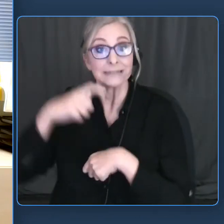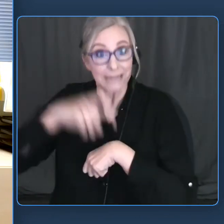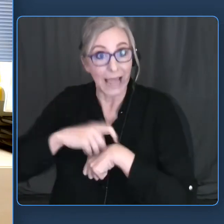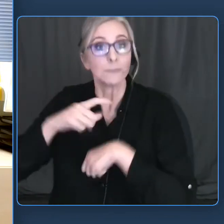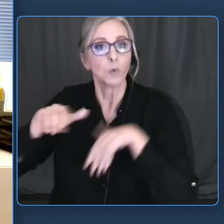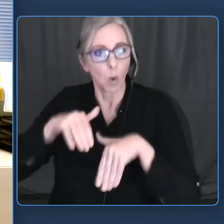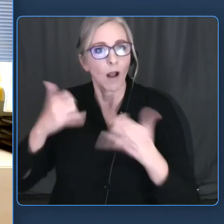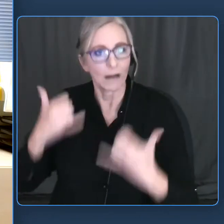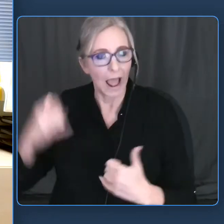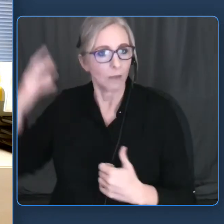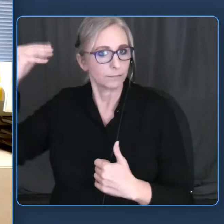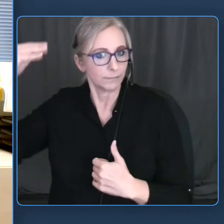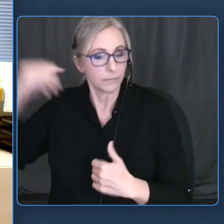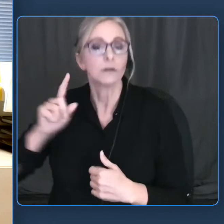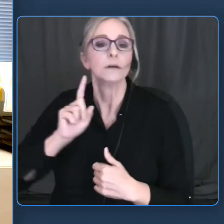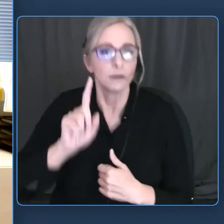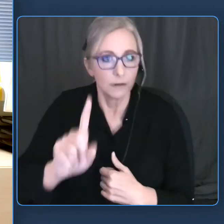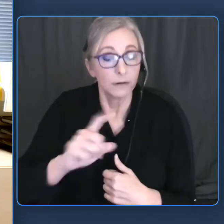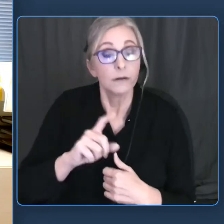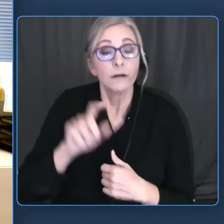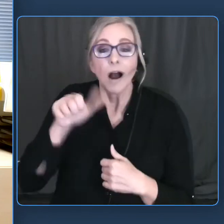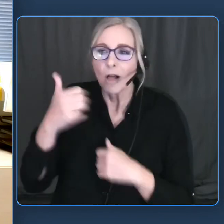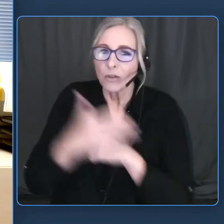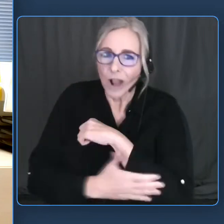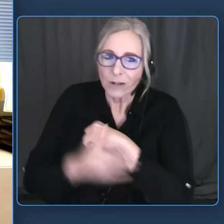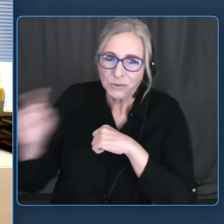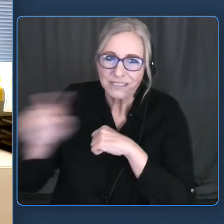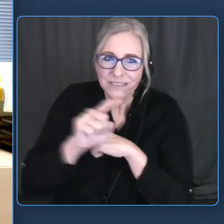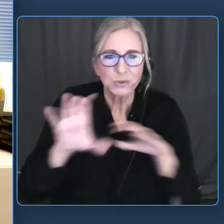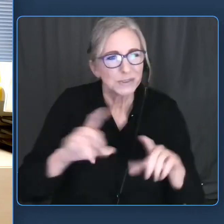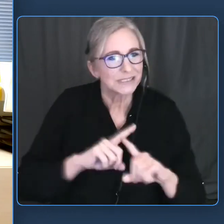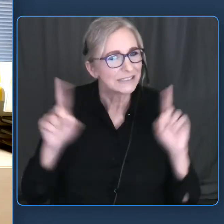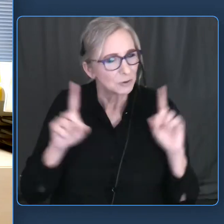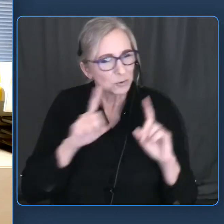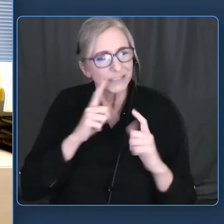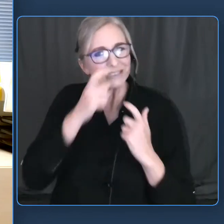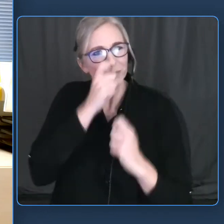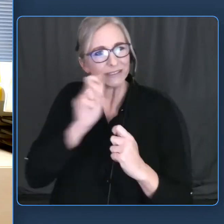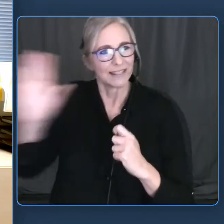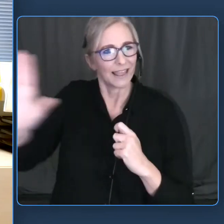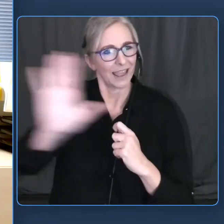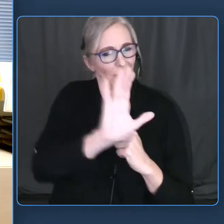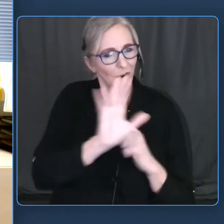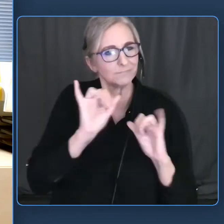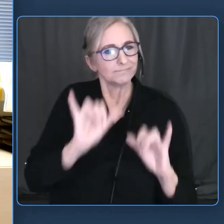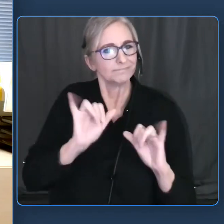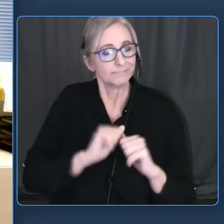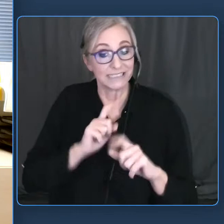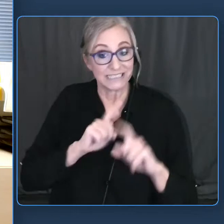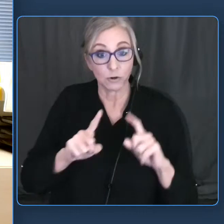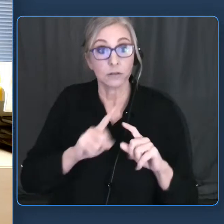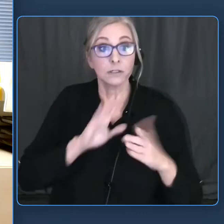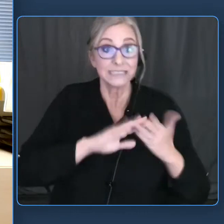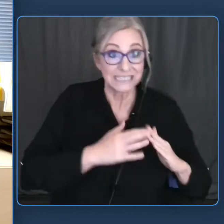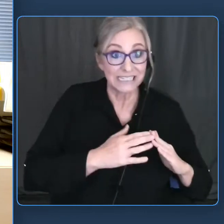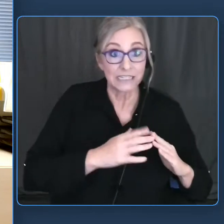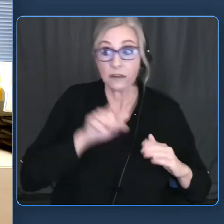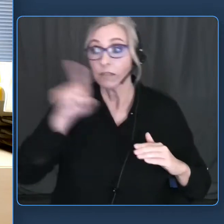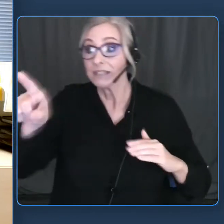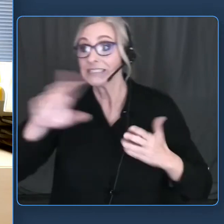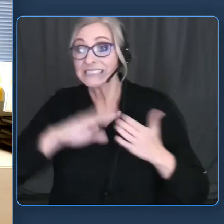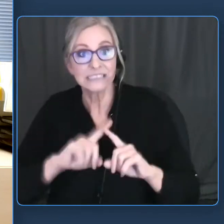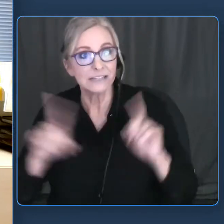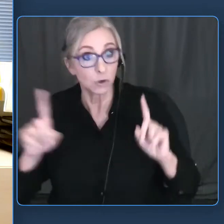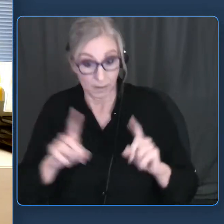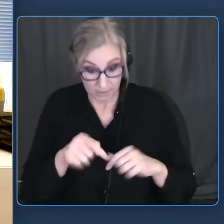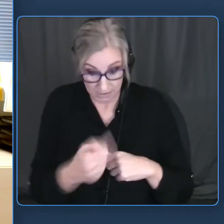so differently, and it's so interesting to see, and it can be different from city to city, or sometimes